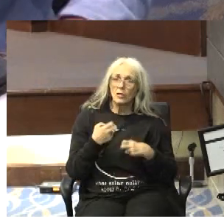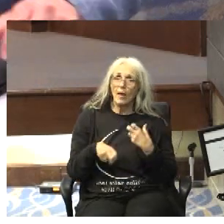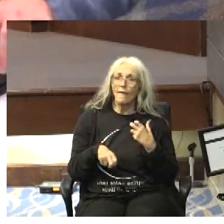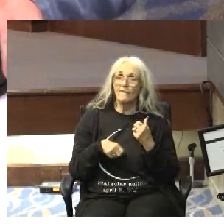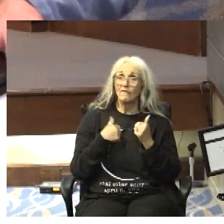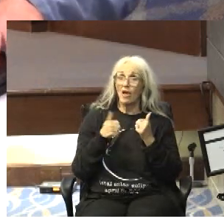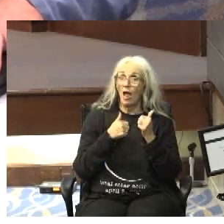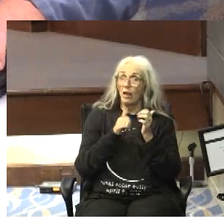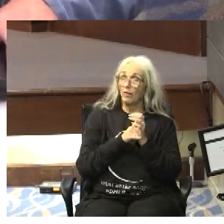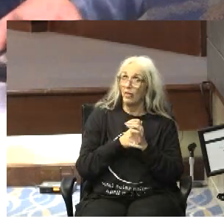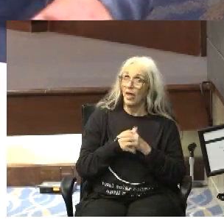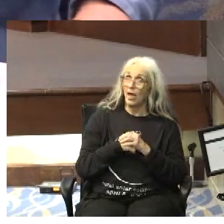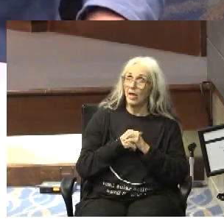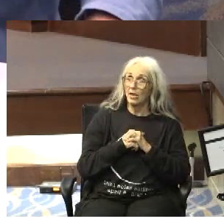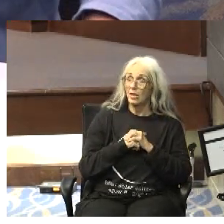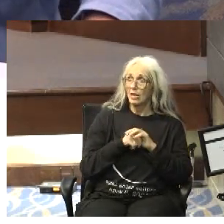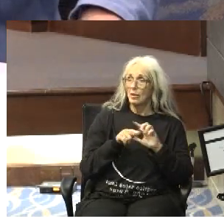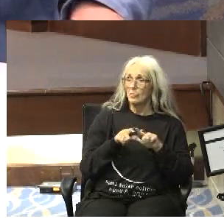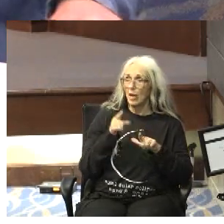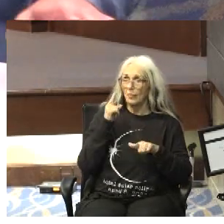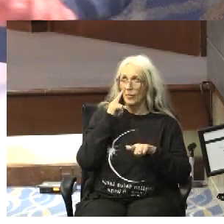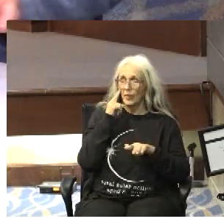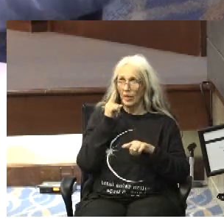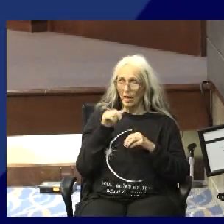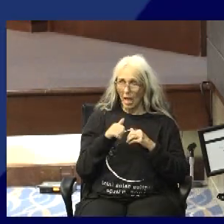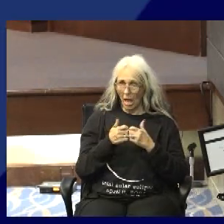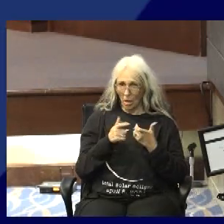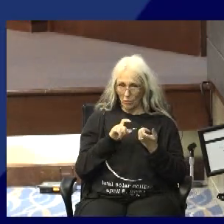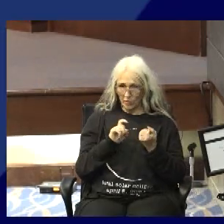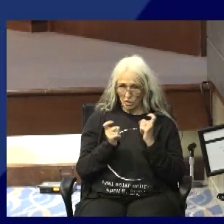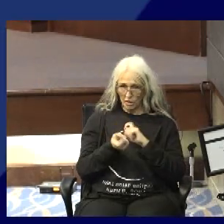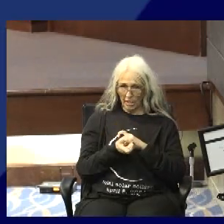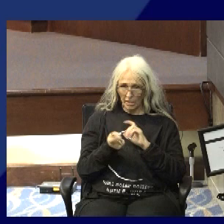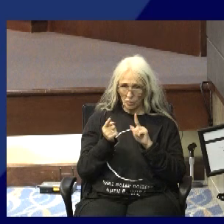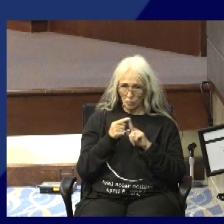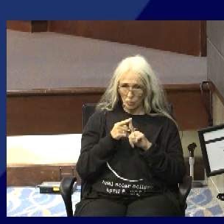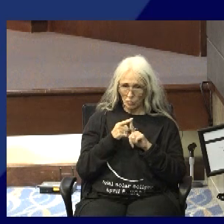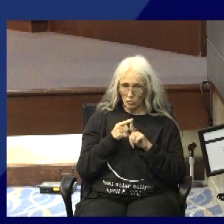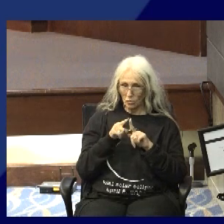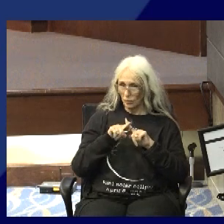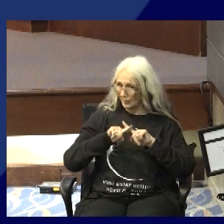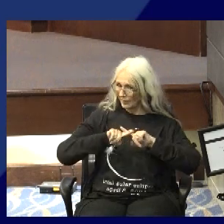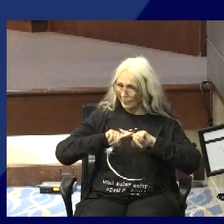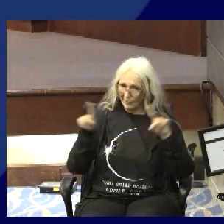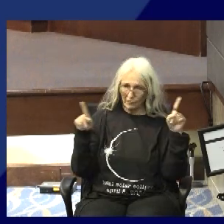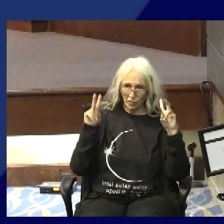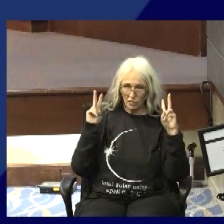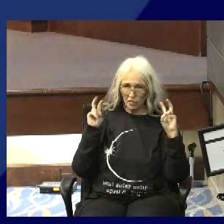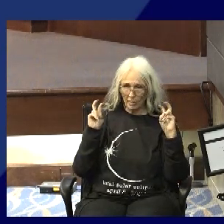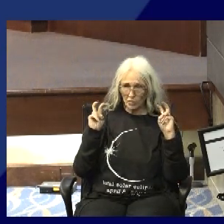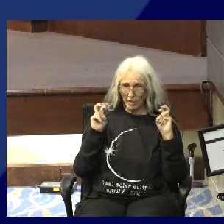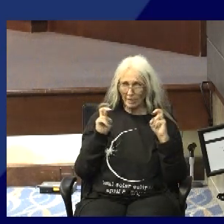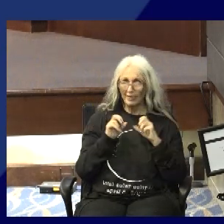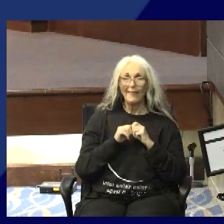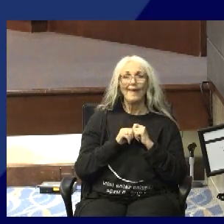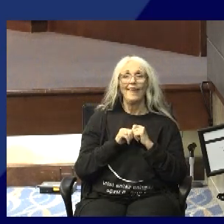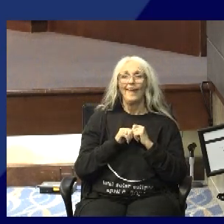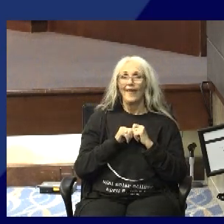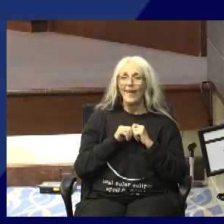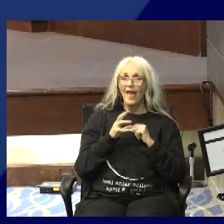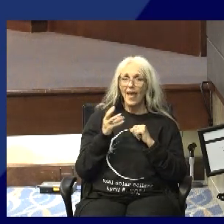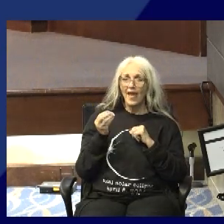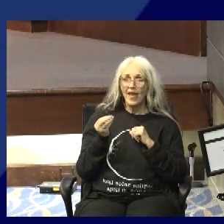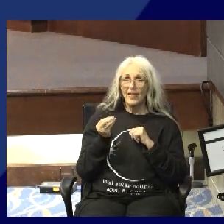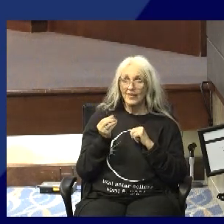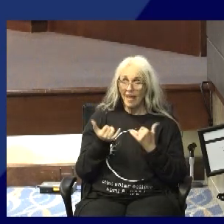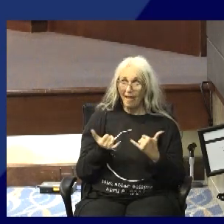follow that, but I just keep thinking about how do I make that transition. Two totally different subjects, but Councilman Barefield just said it. I mean, Big has a